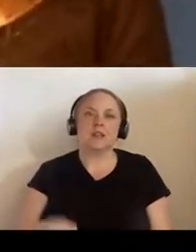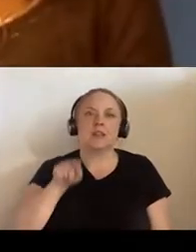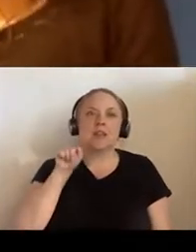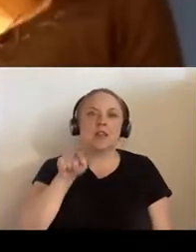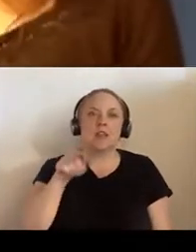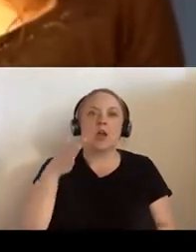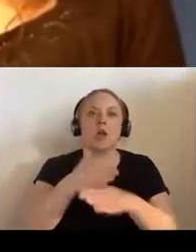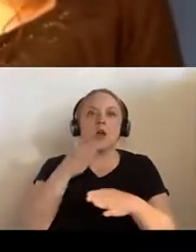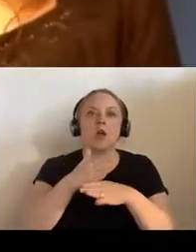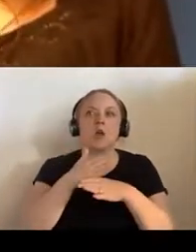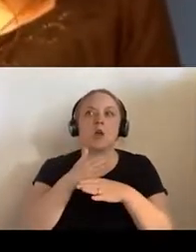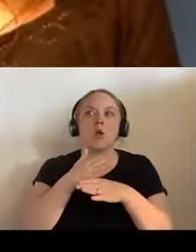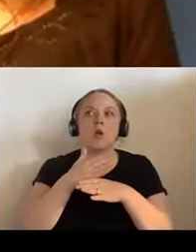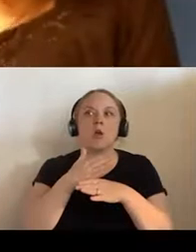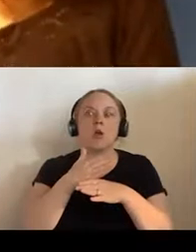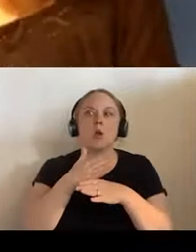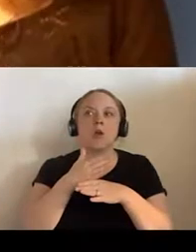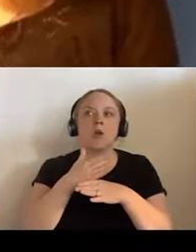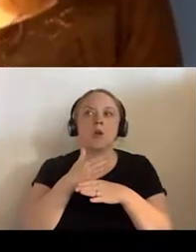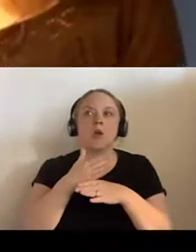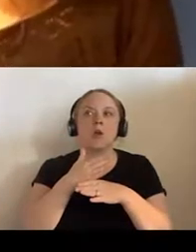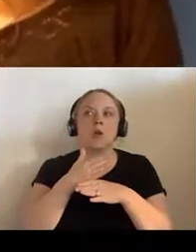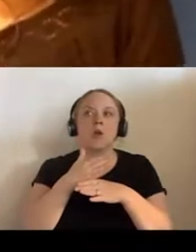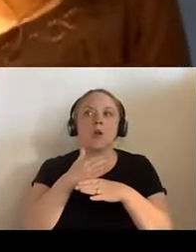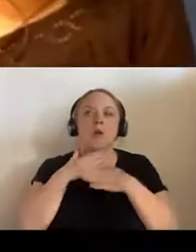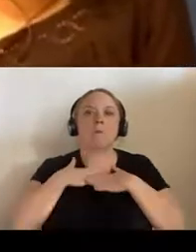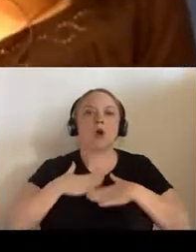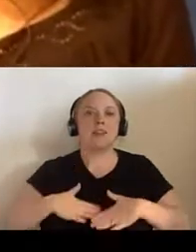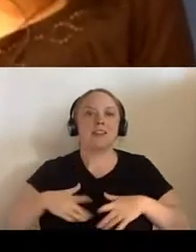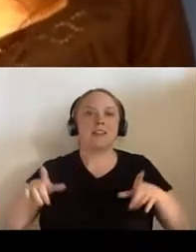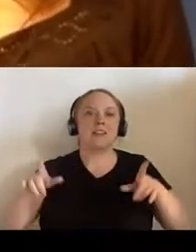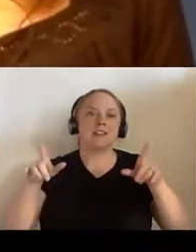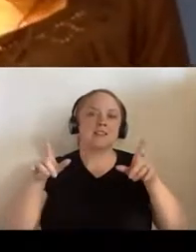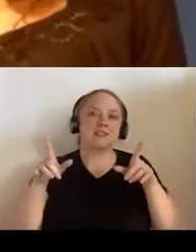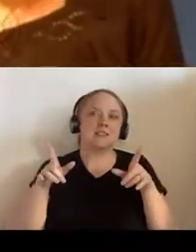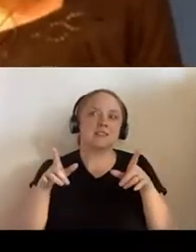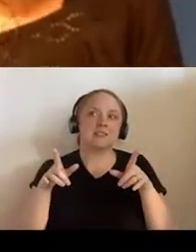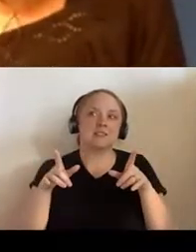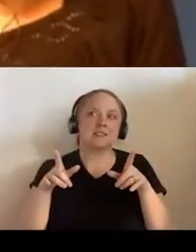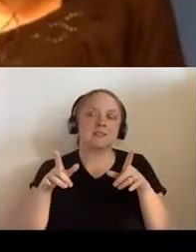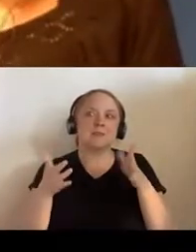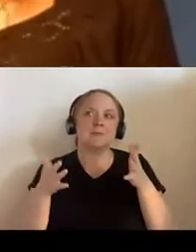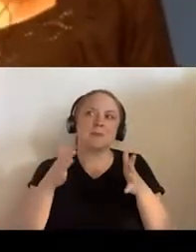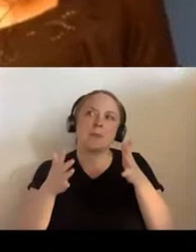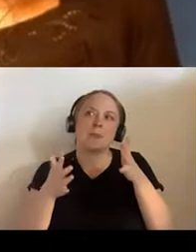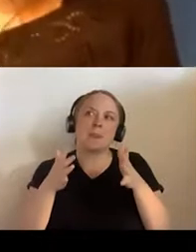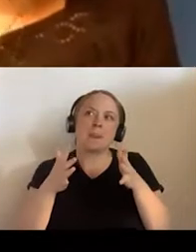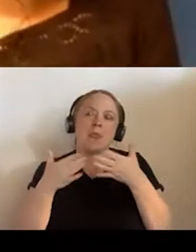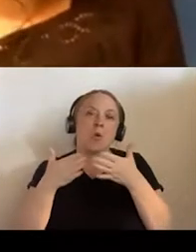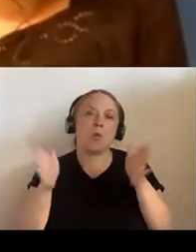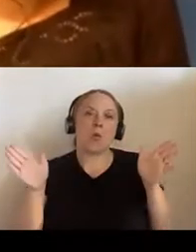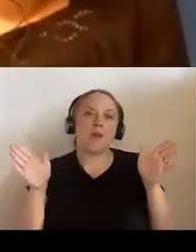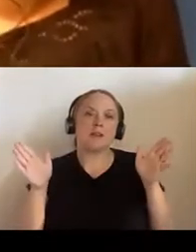sits within a body that, or sits within a kind of wider sphere